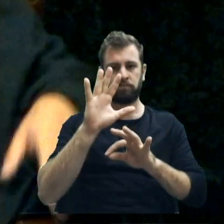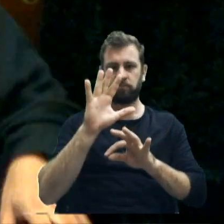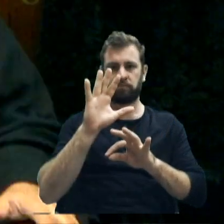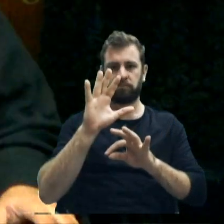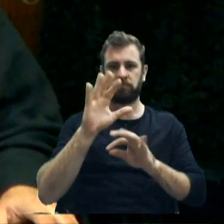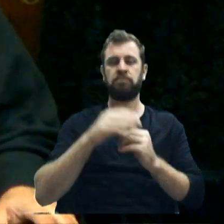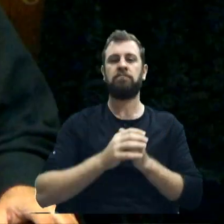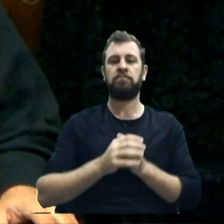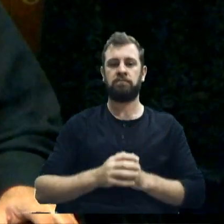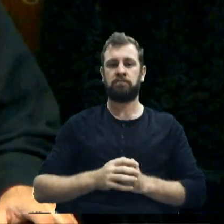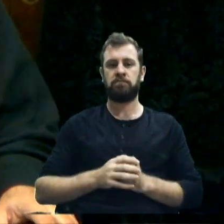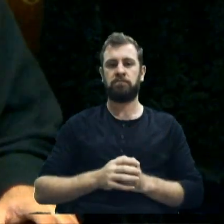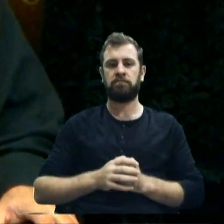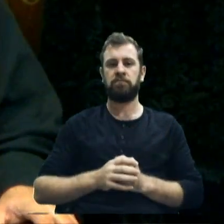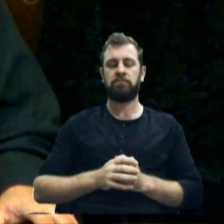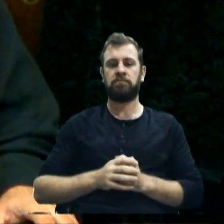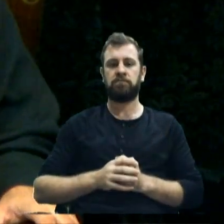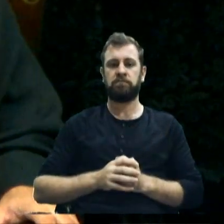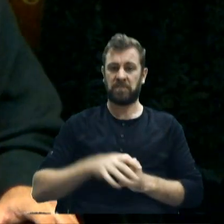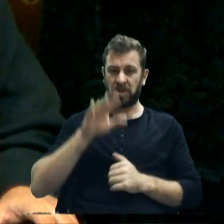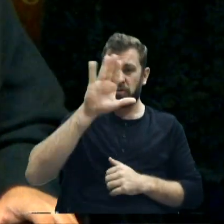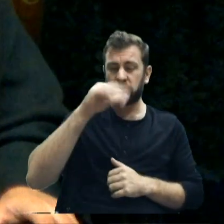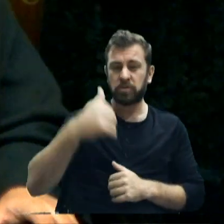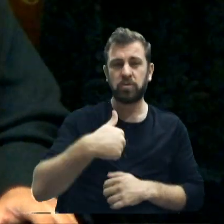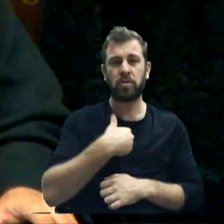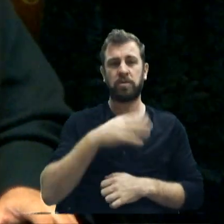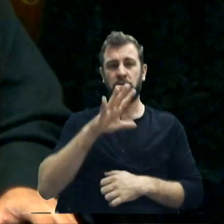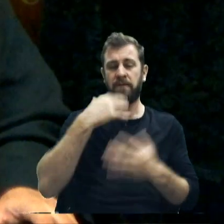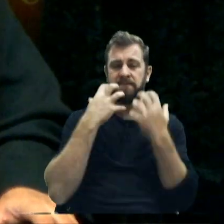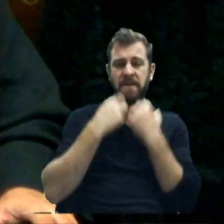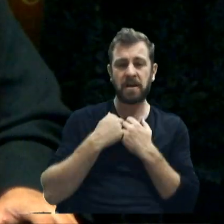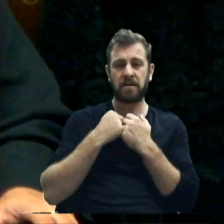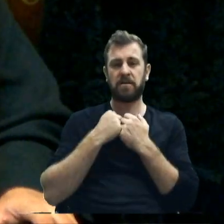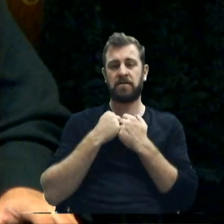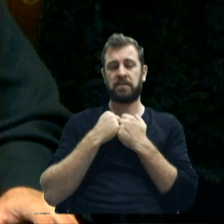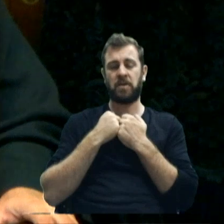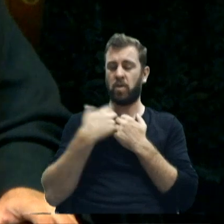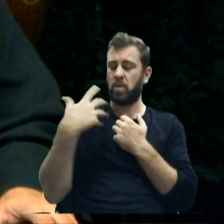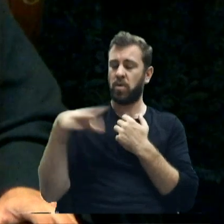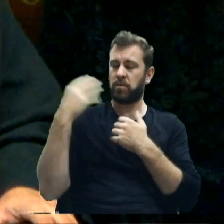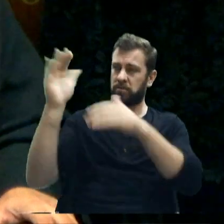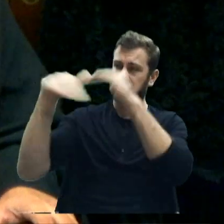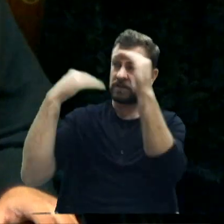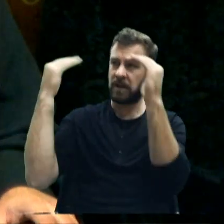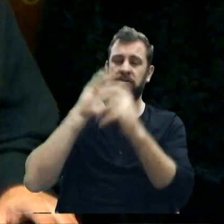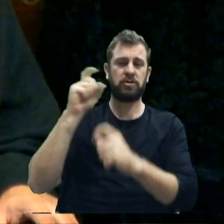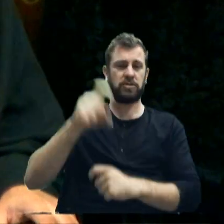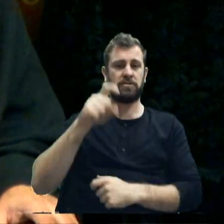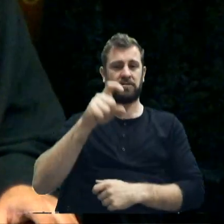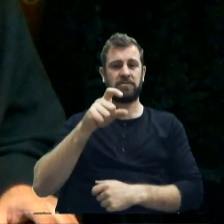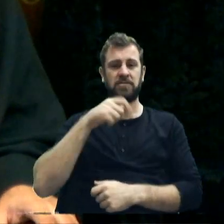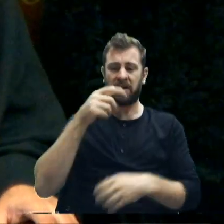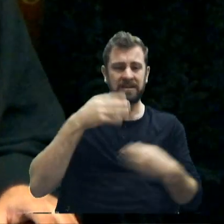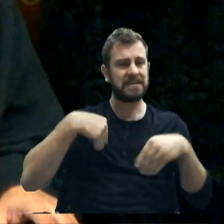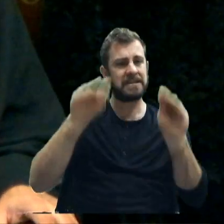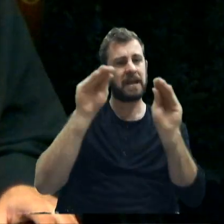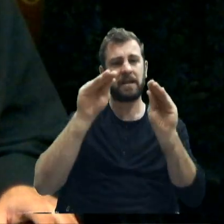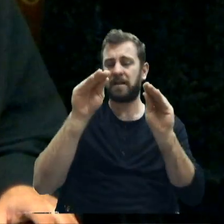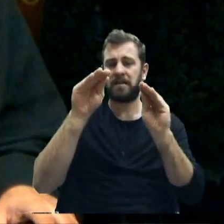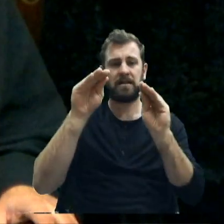Imam Ali says, your soul, your value, your qadr is what? Is Jannah, is heaven. Don't sell it for anything less than